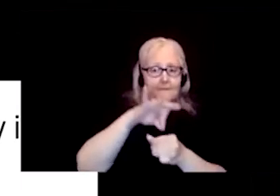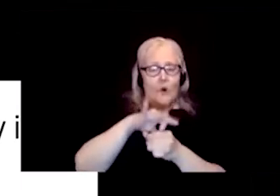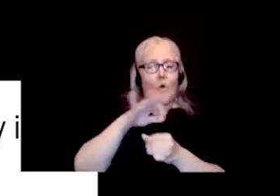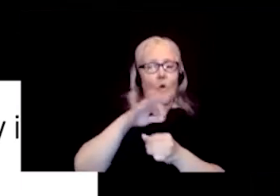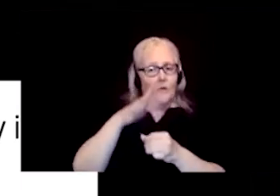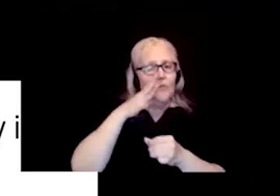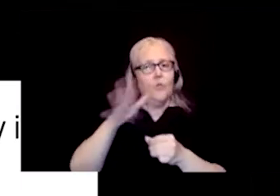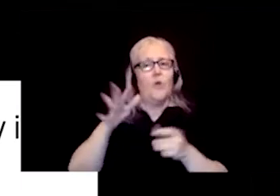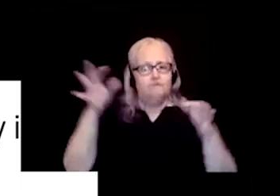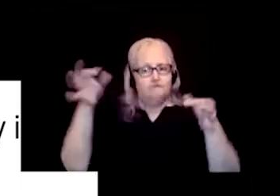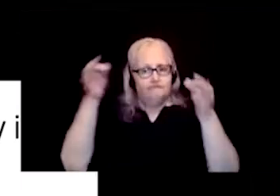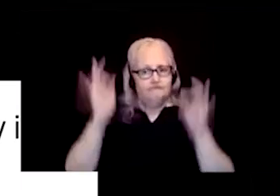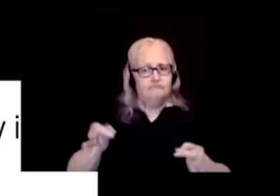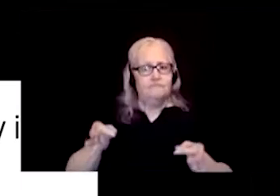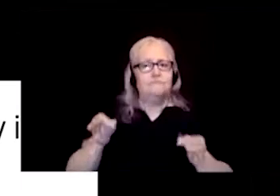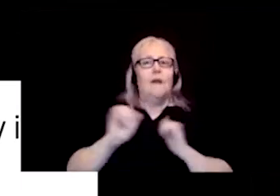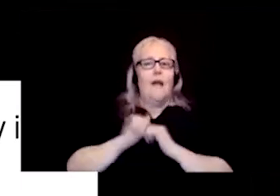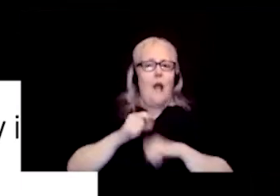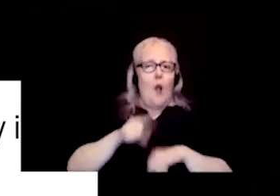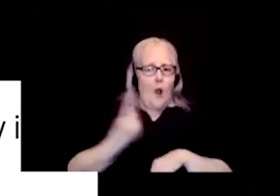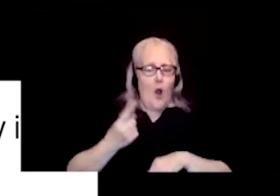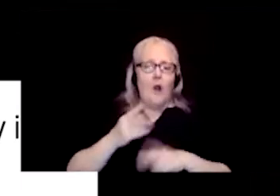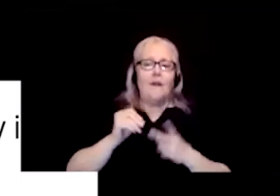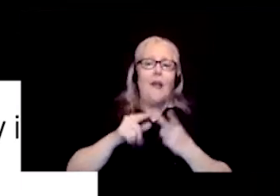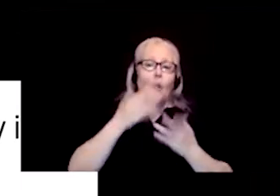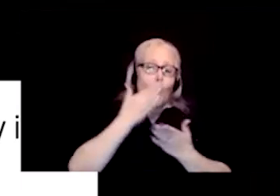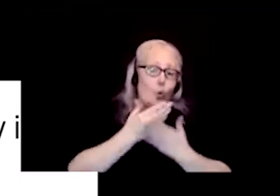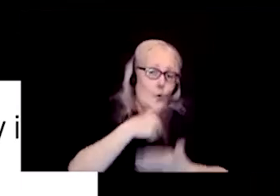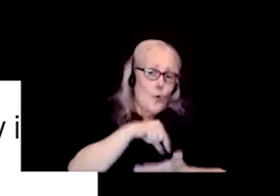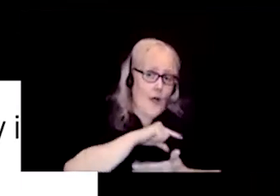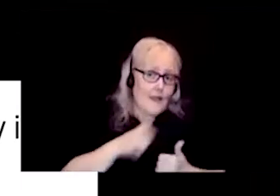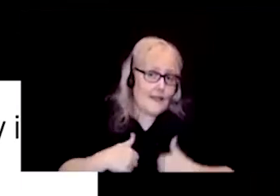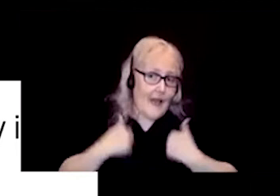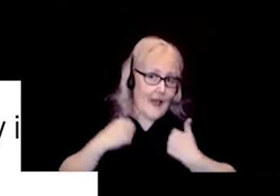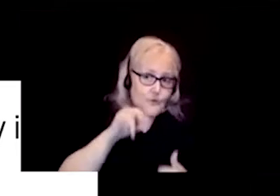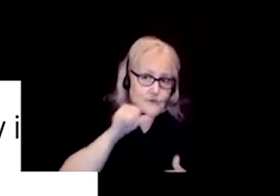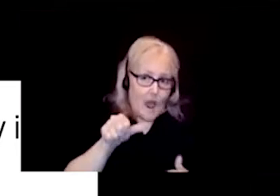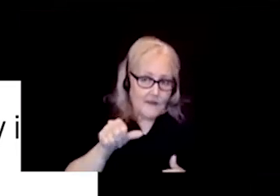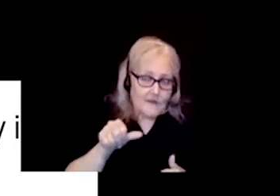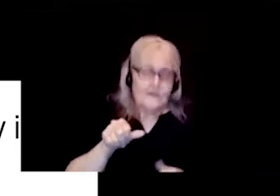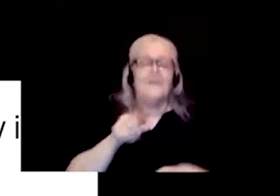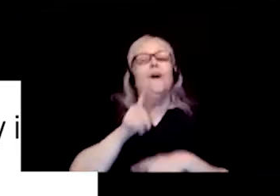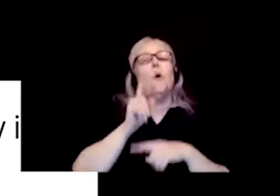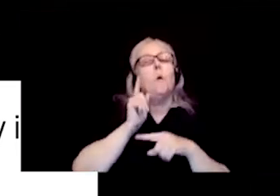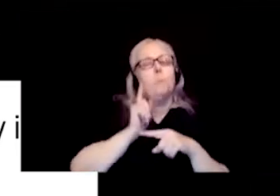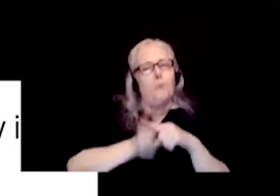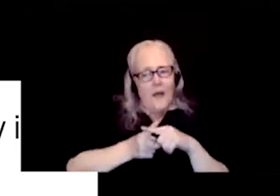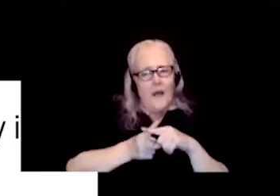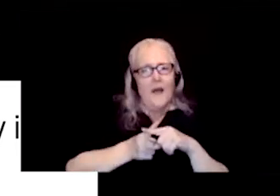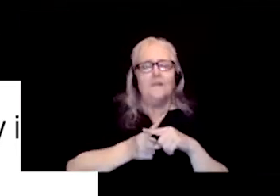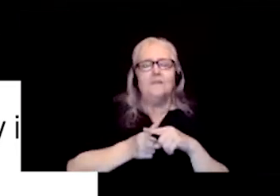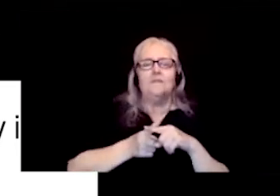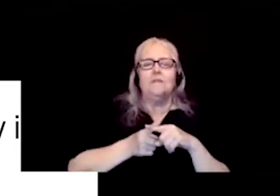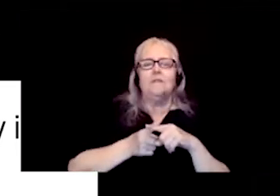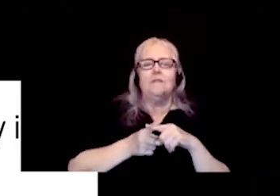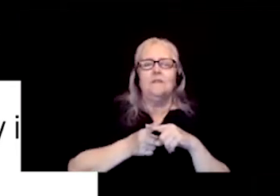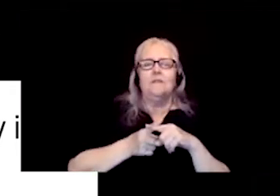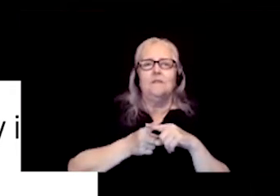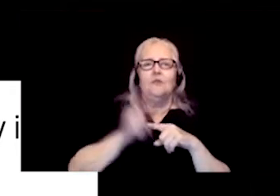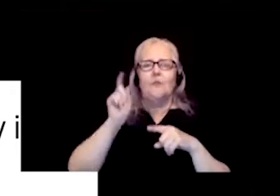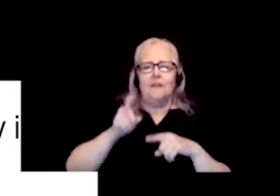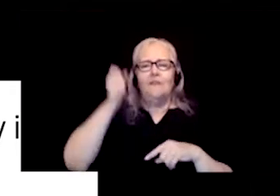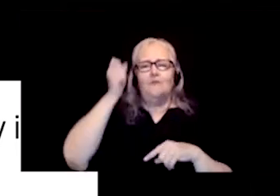live and the quality of life we will have, but beyond that, we have to connect the fact that this is a